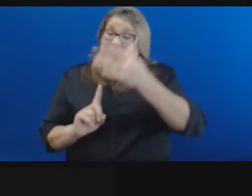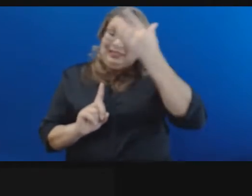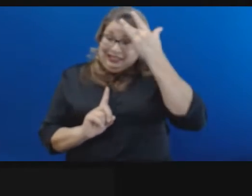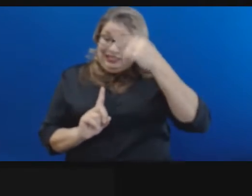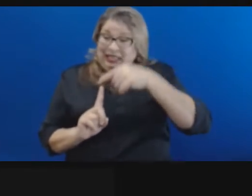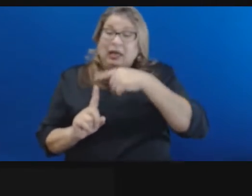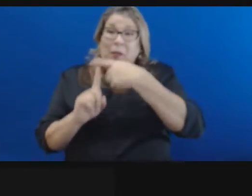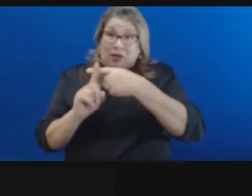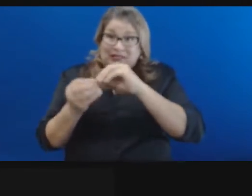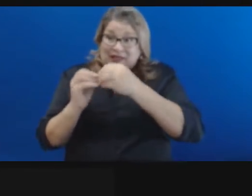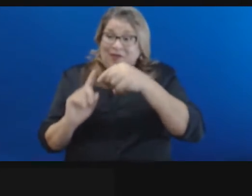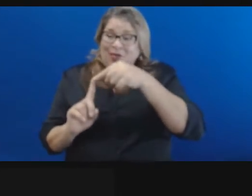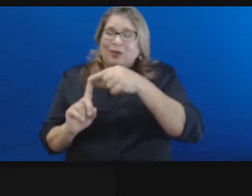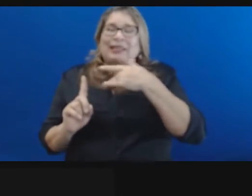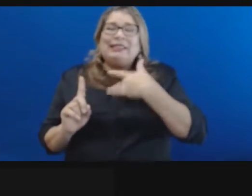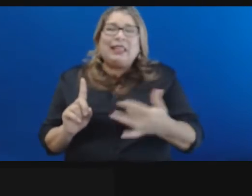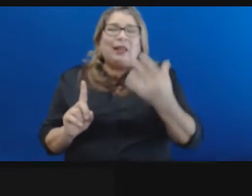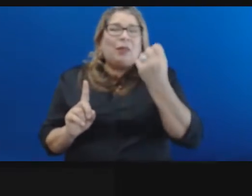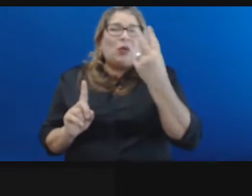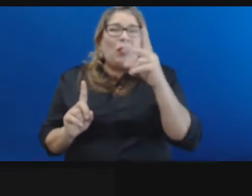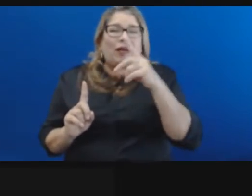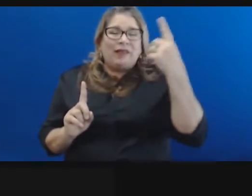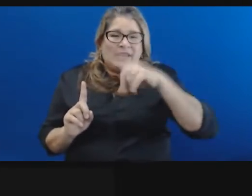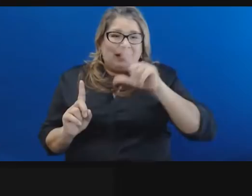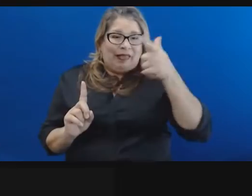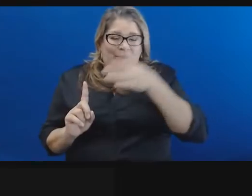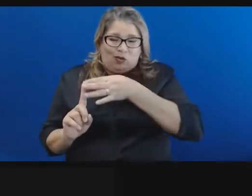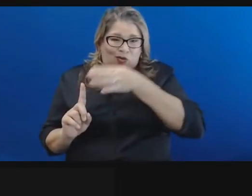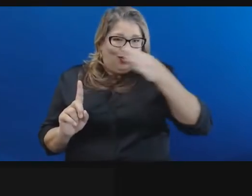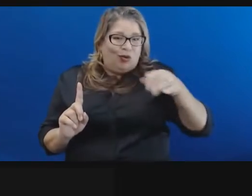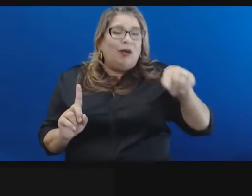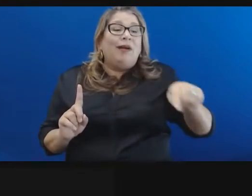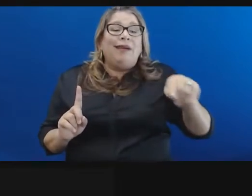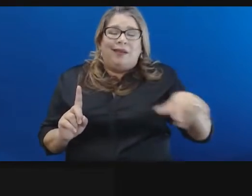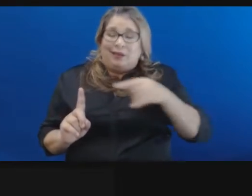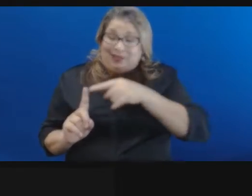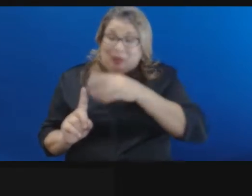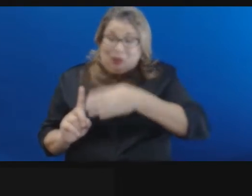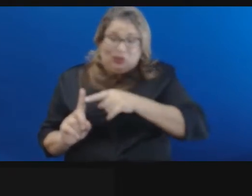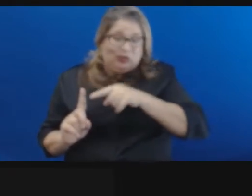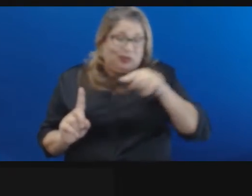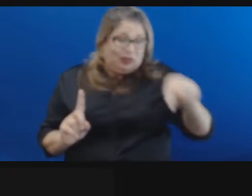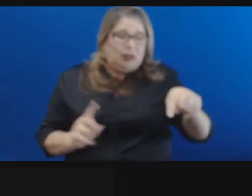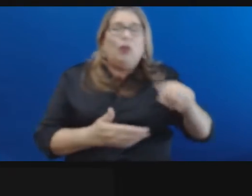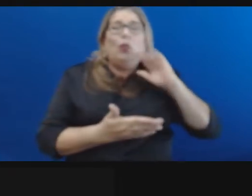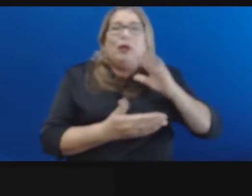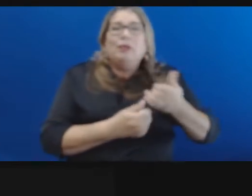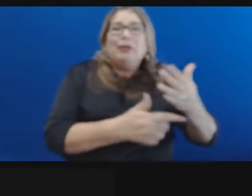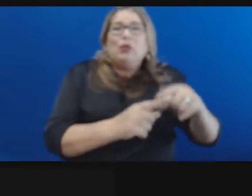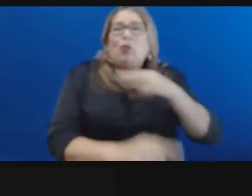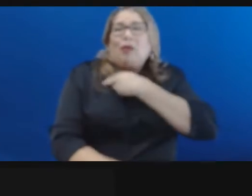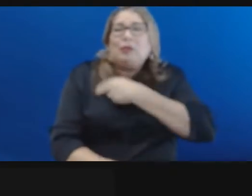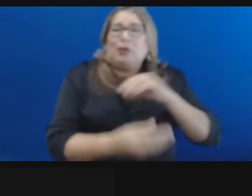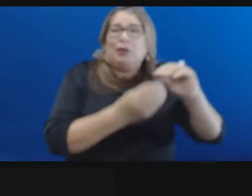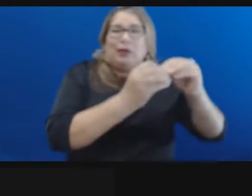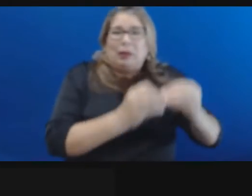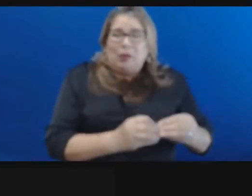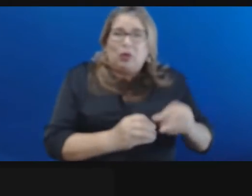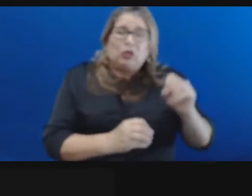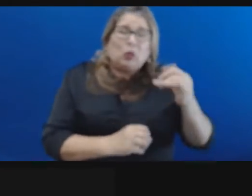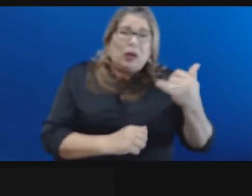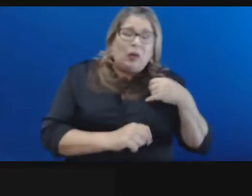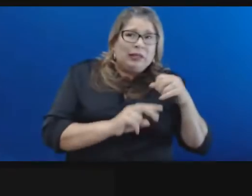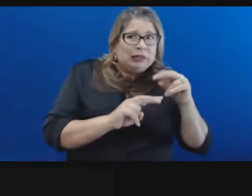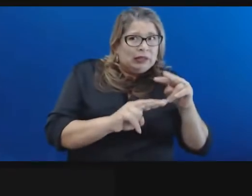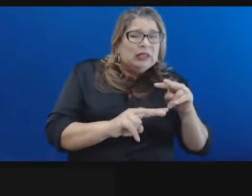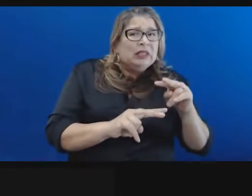hospitals. So we're right there. I'd say we're kind of in the middle. So it is encouraging to see not as significant